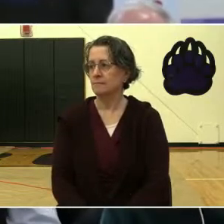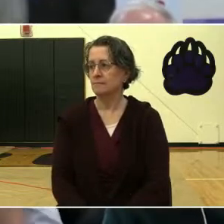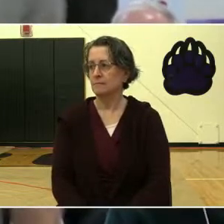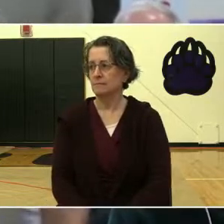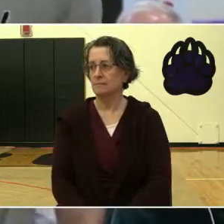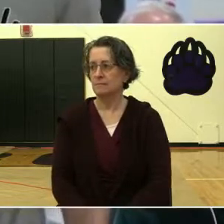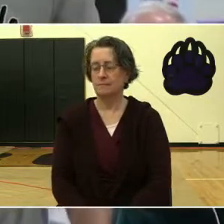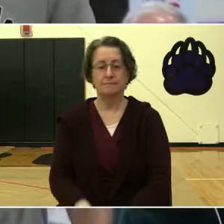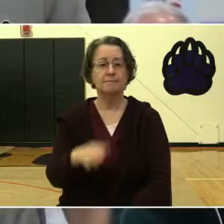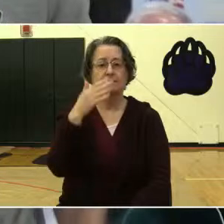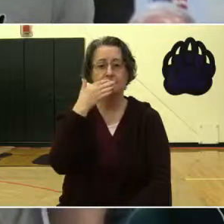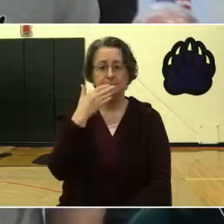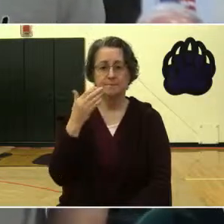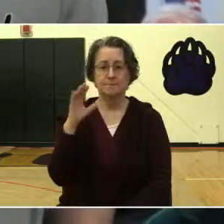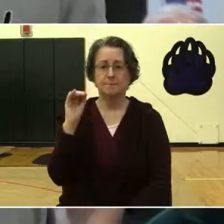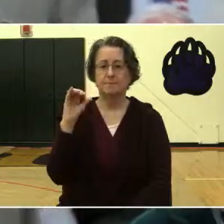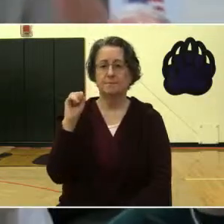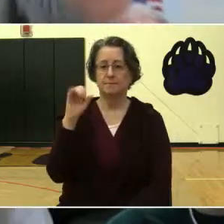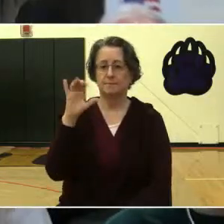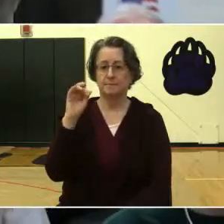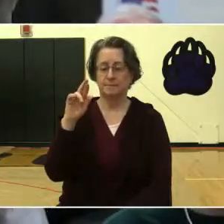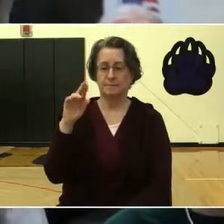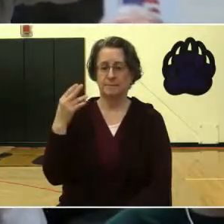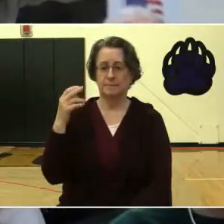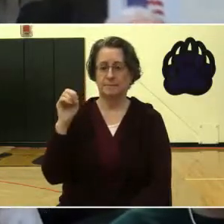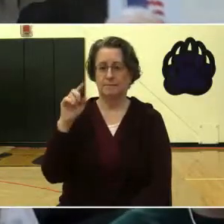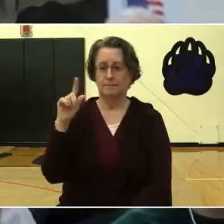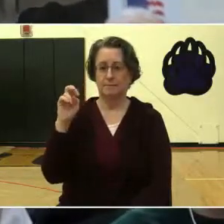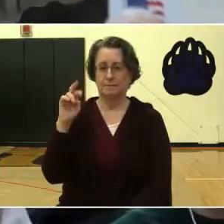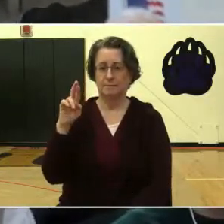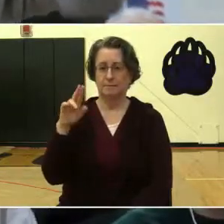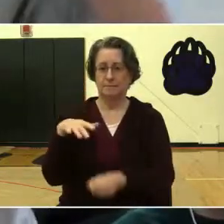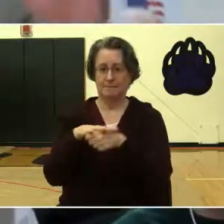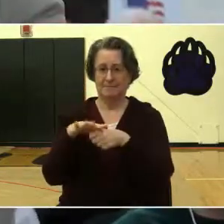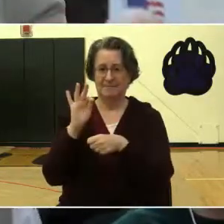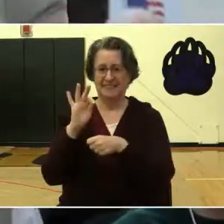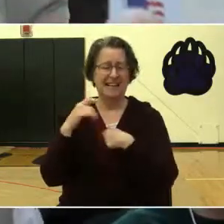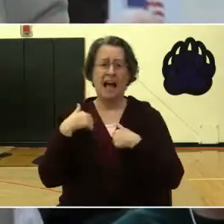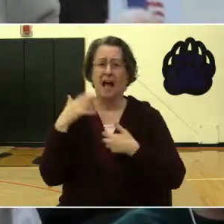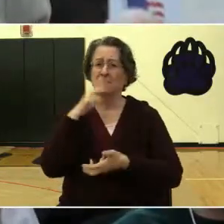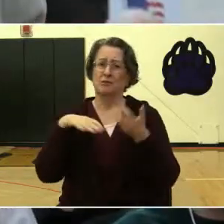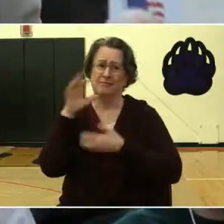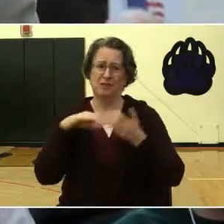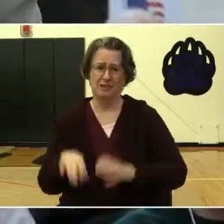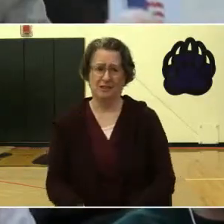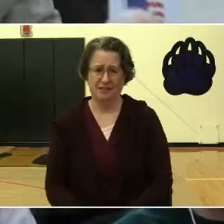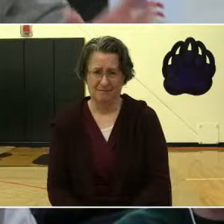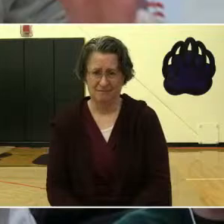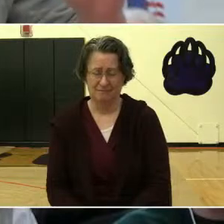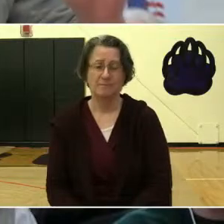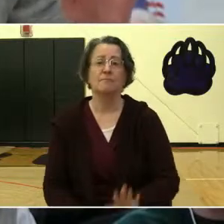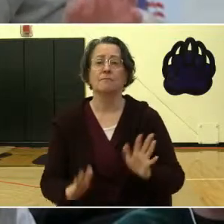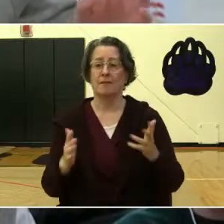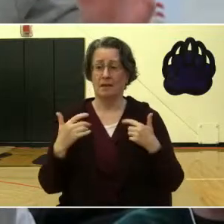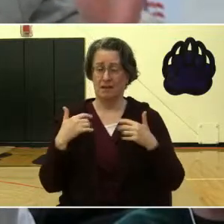heler thank you Oscar heler District 9 I'm just confused at this point so just to